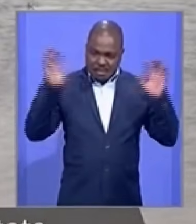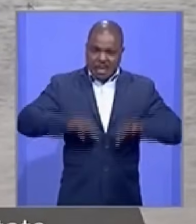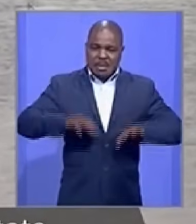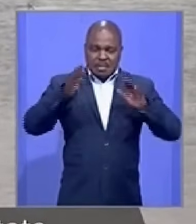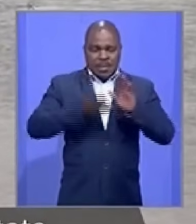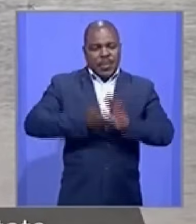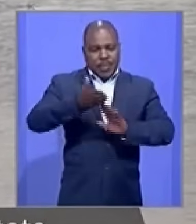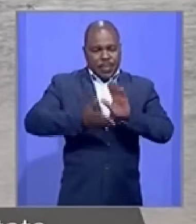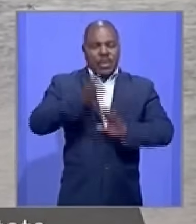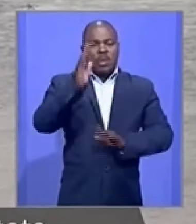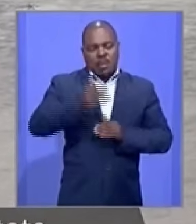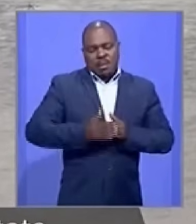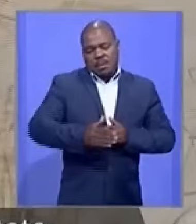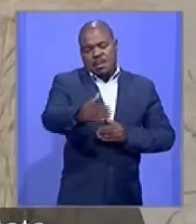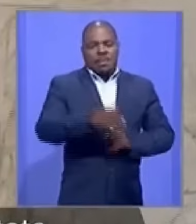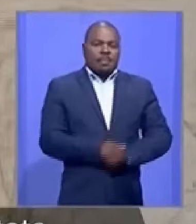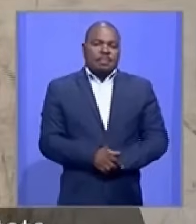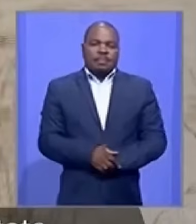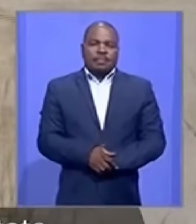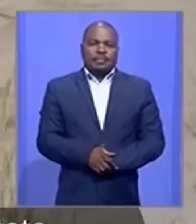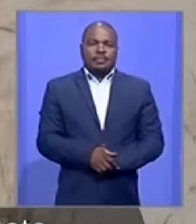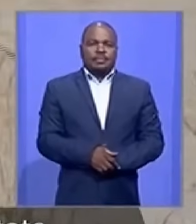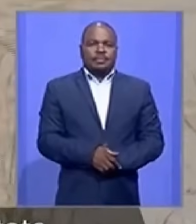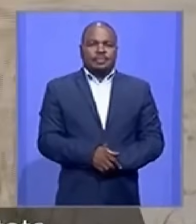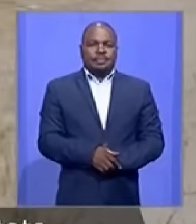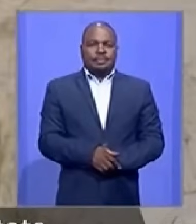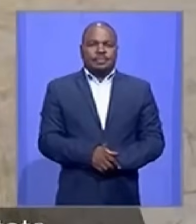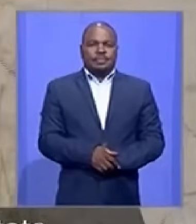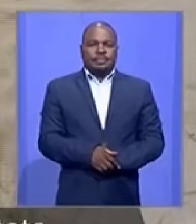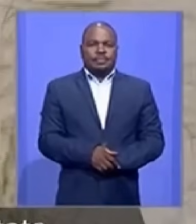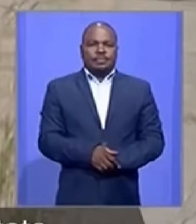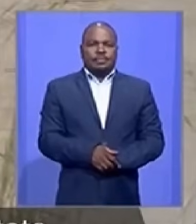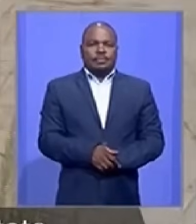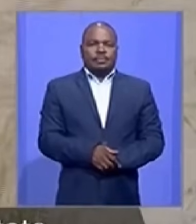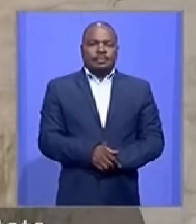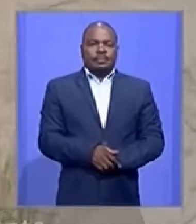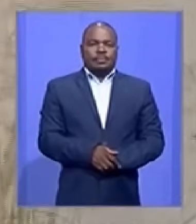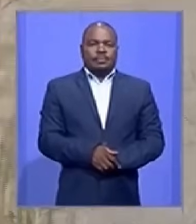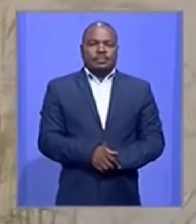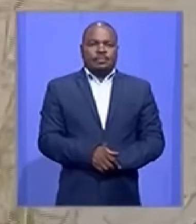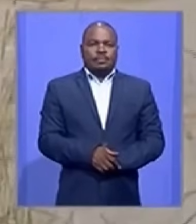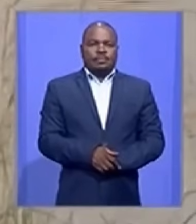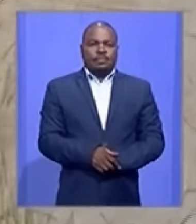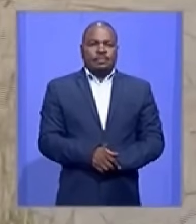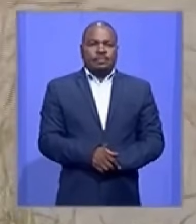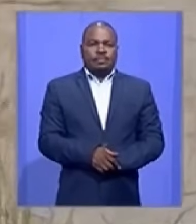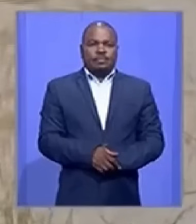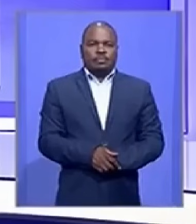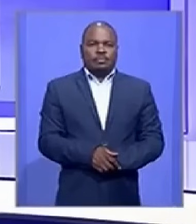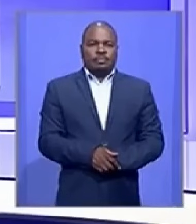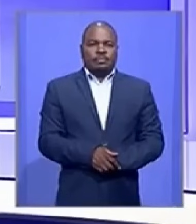ho na matsatsing a tlang. Konelo le Kgafola, ditaba tsa SABC Kroonstad.